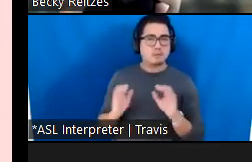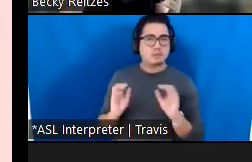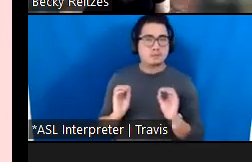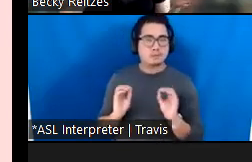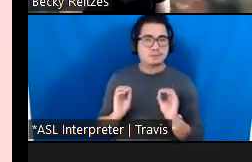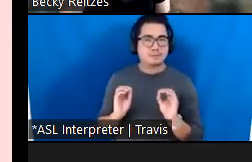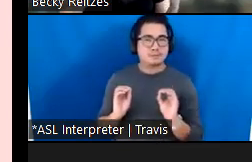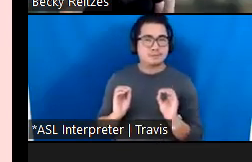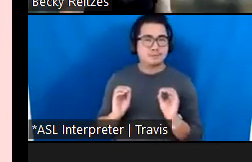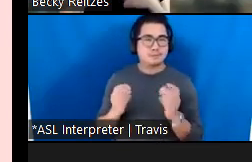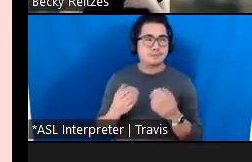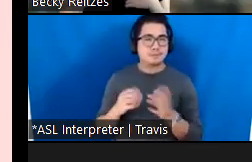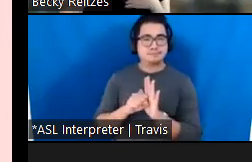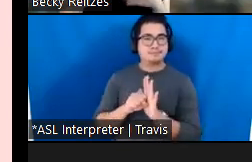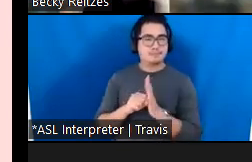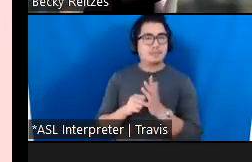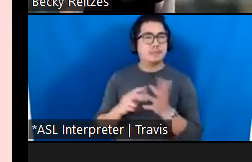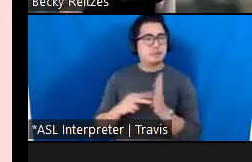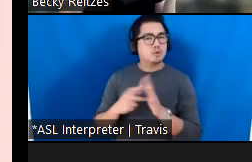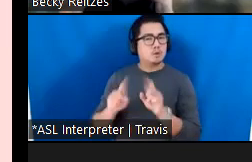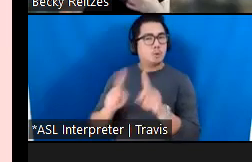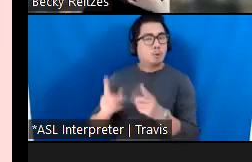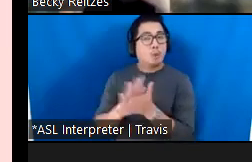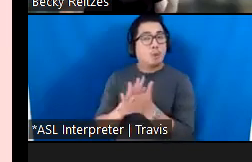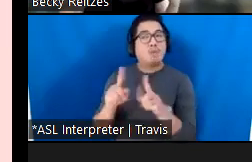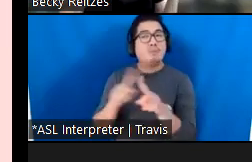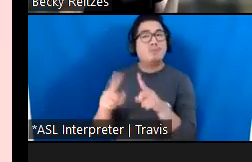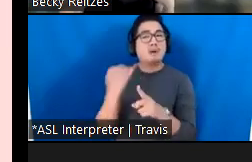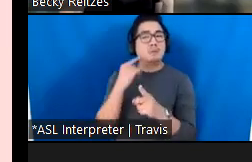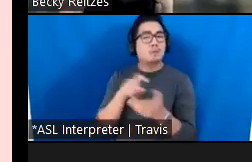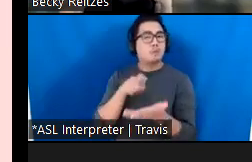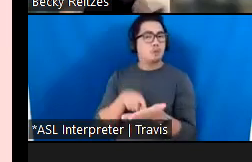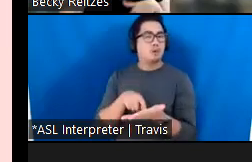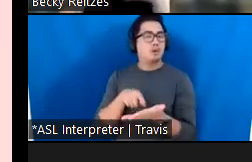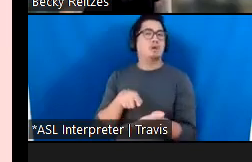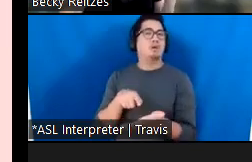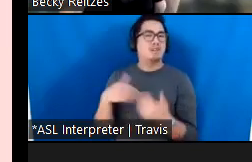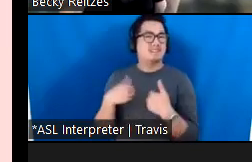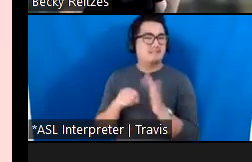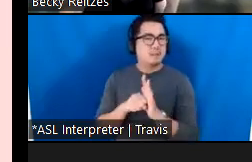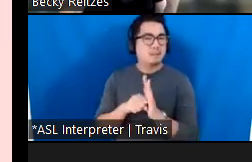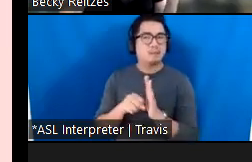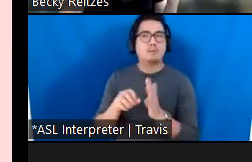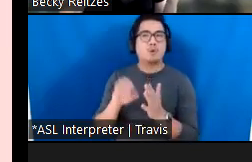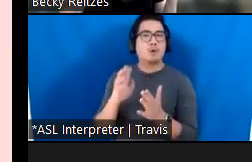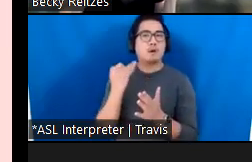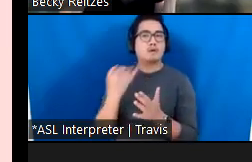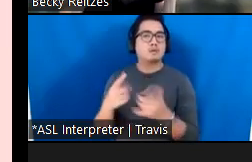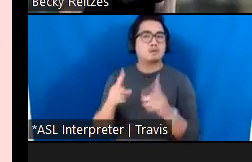then again, if during that 10 days, they do get symptoms or they test positive, they would need to stay home.